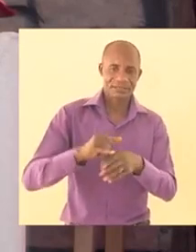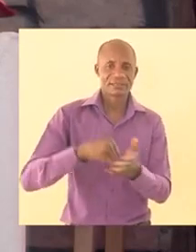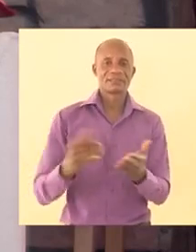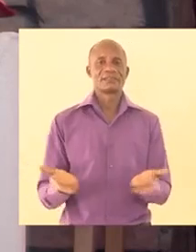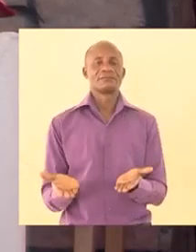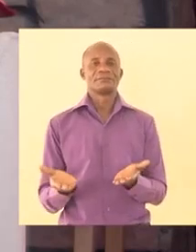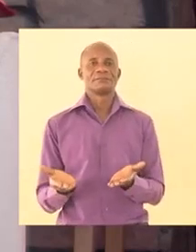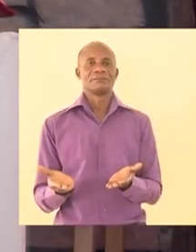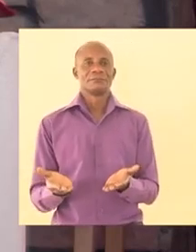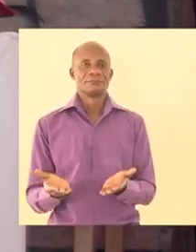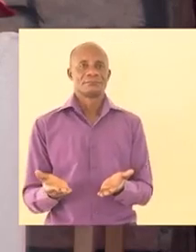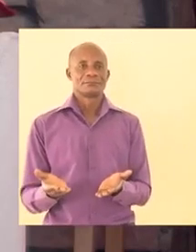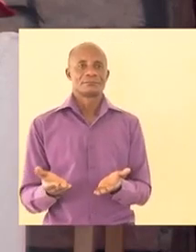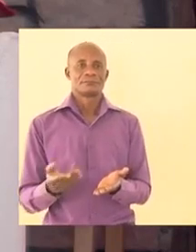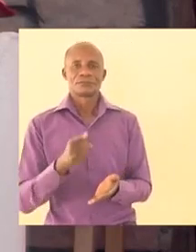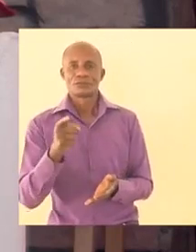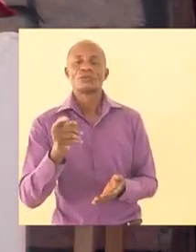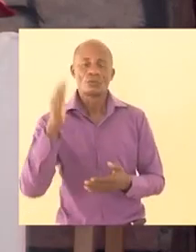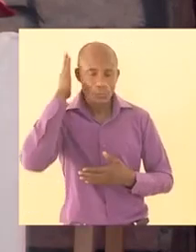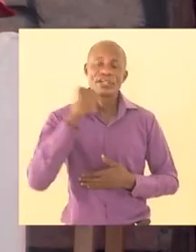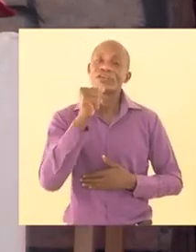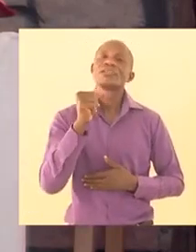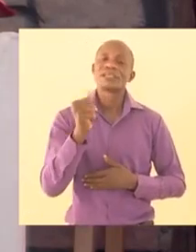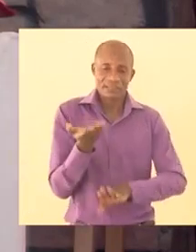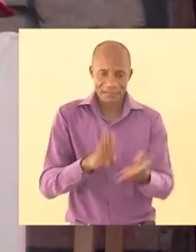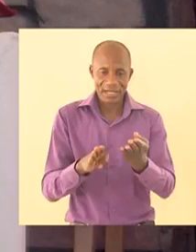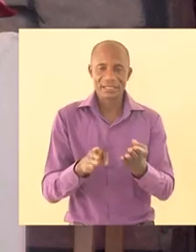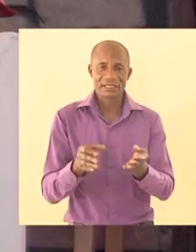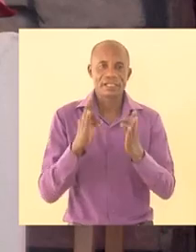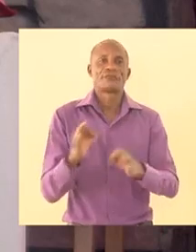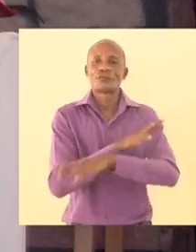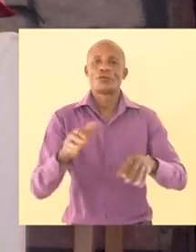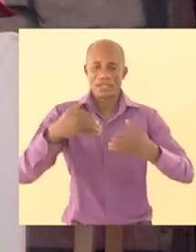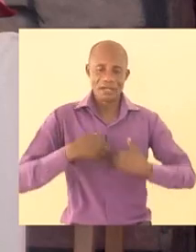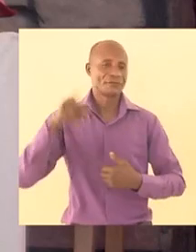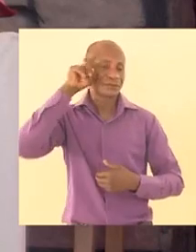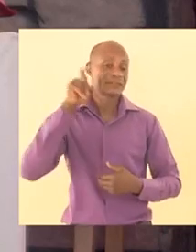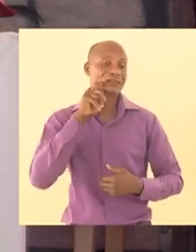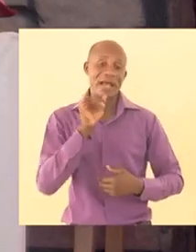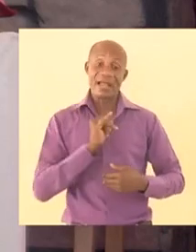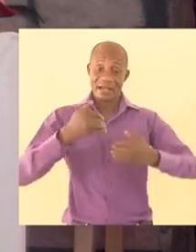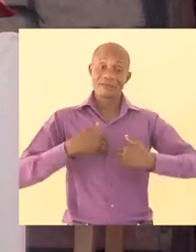to be celibate. You won't die if you don't have sex. I am a celibate. I have not died.